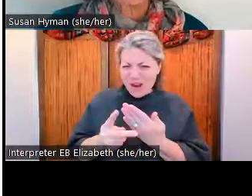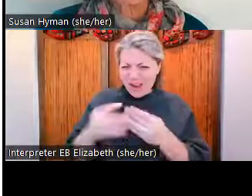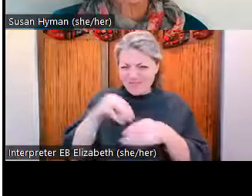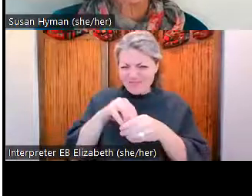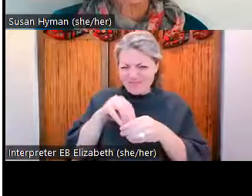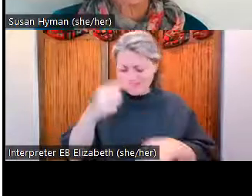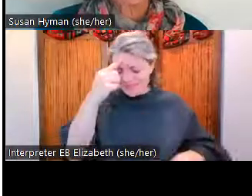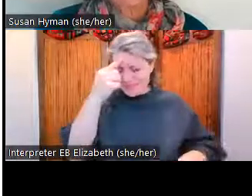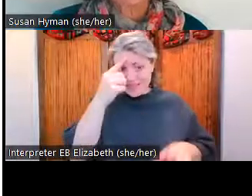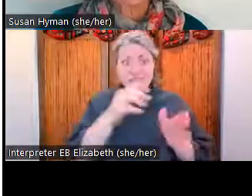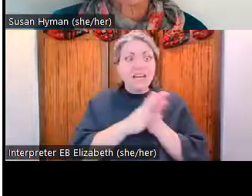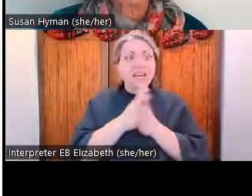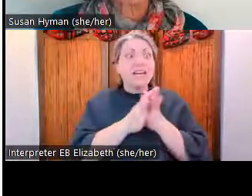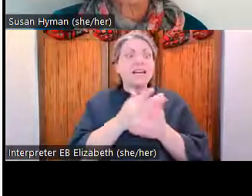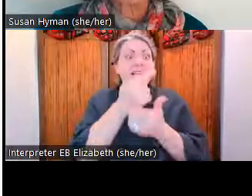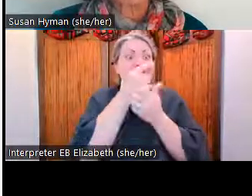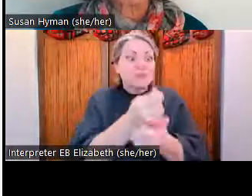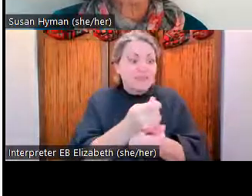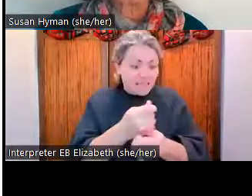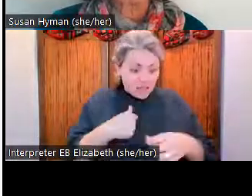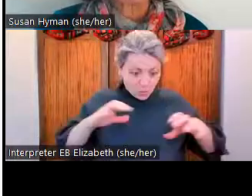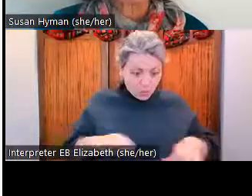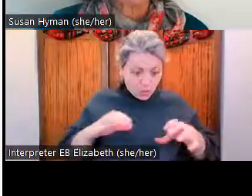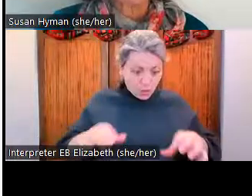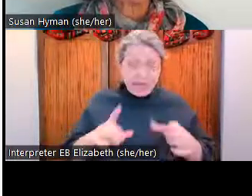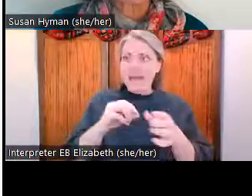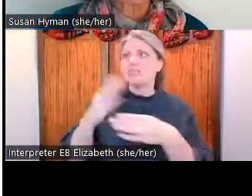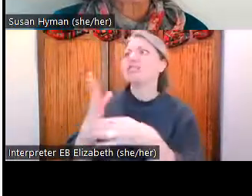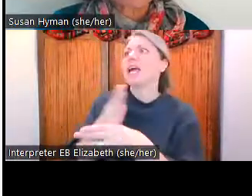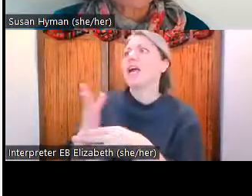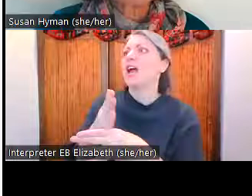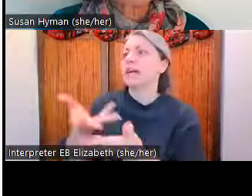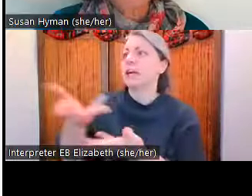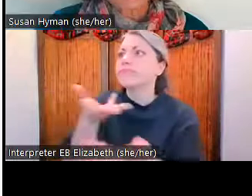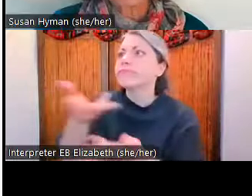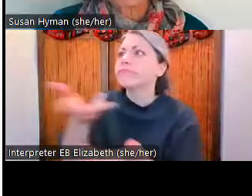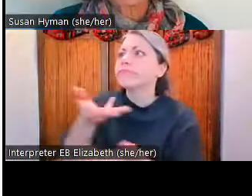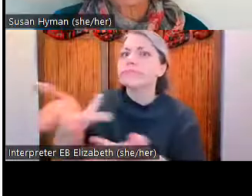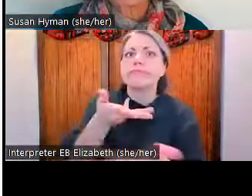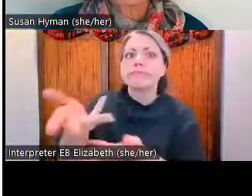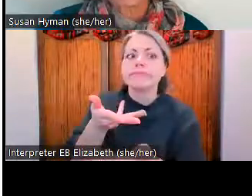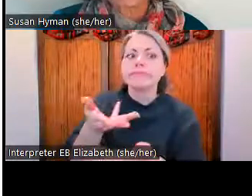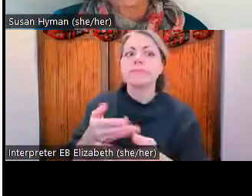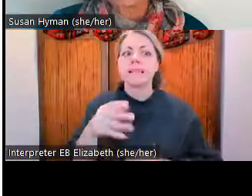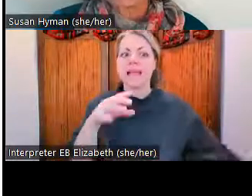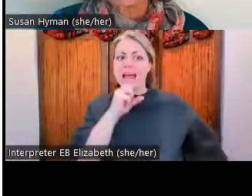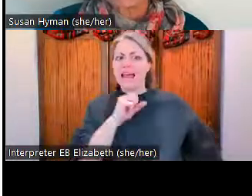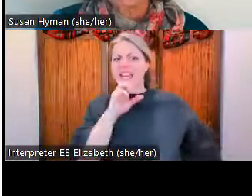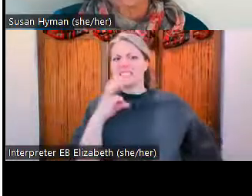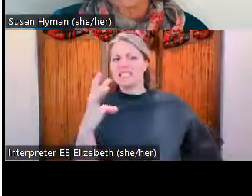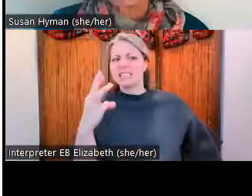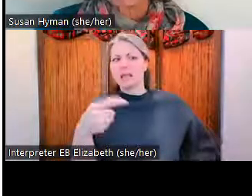to be interested in sharing activities with you by about 16 months of age.